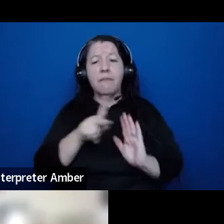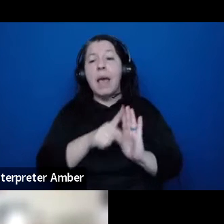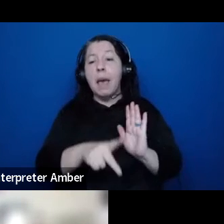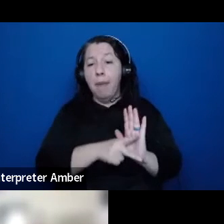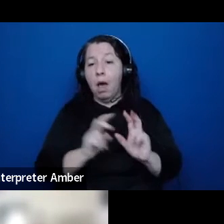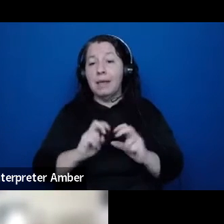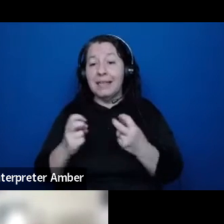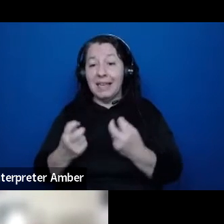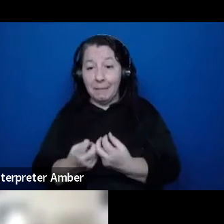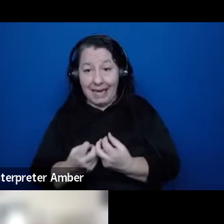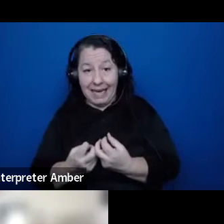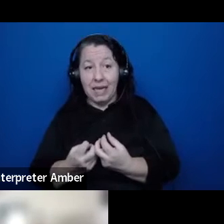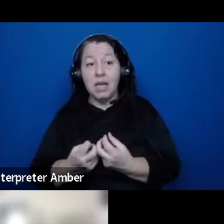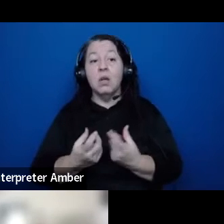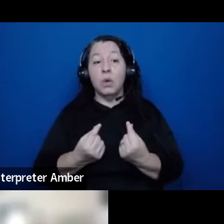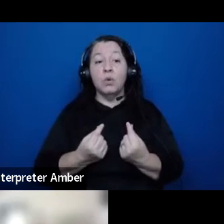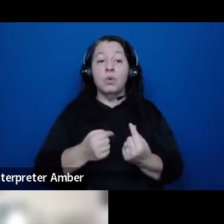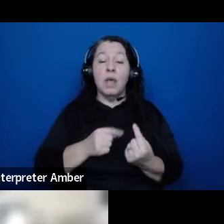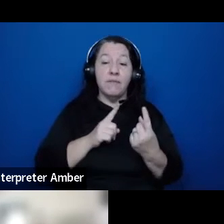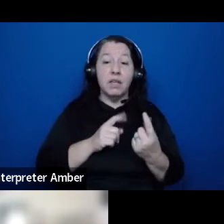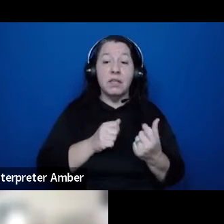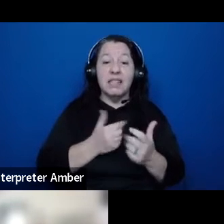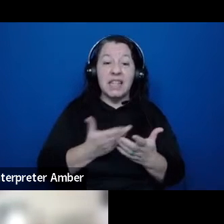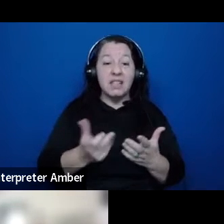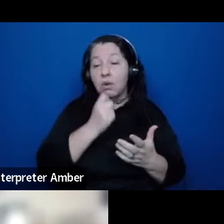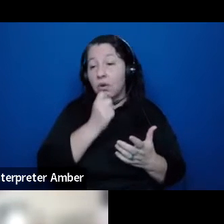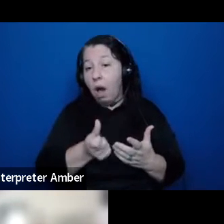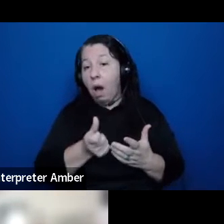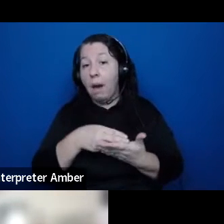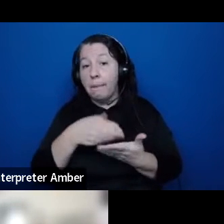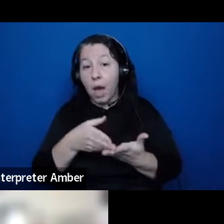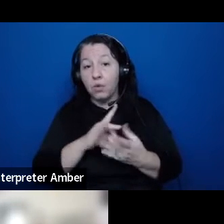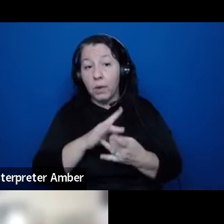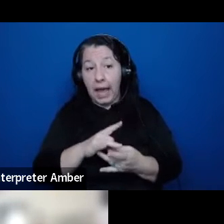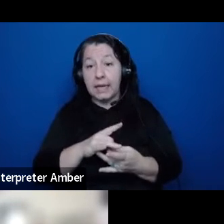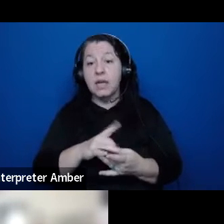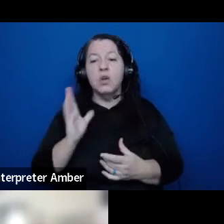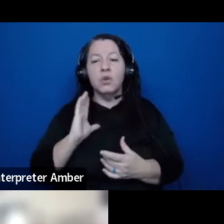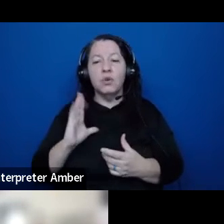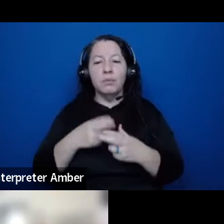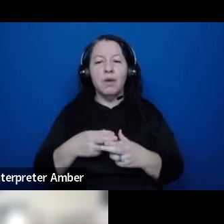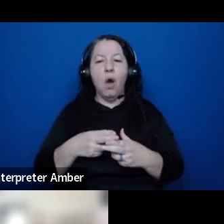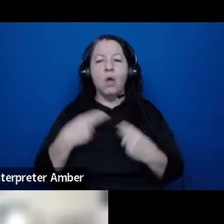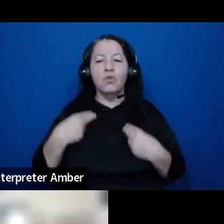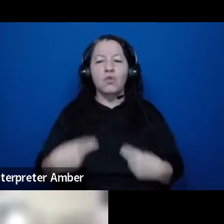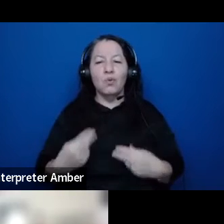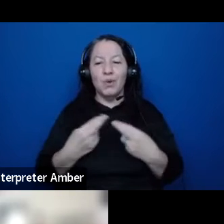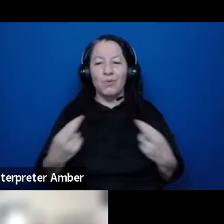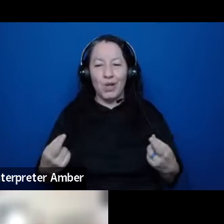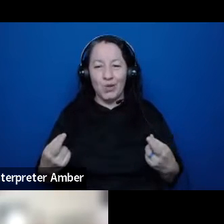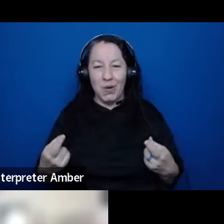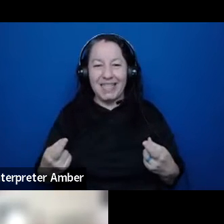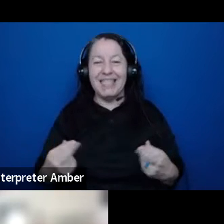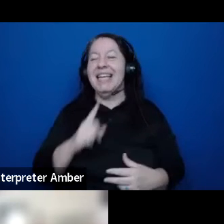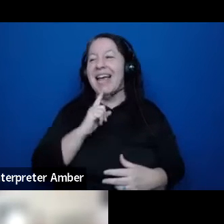committee. So they deal with things not budget related in that. And it used to be called Human Resources, which sounded a lot